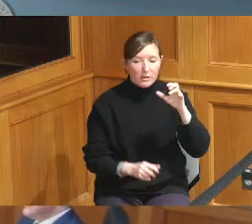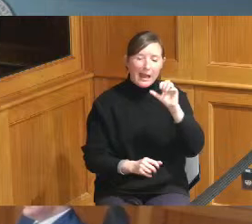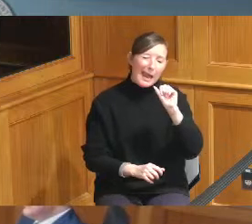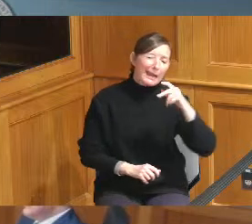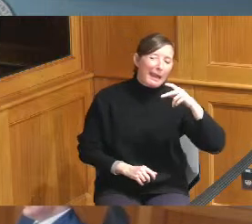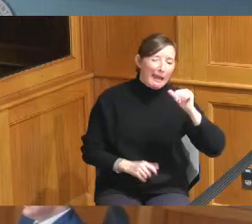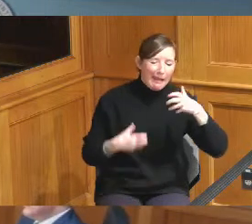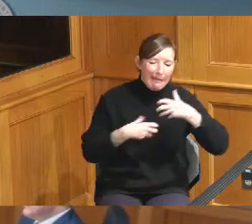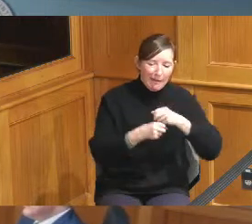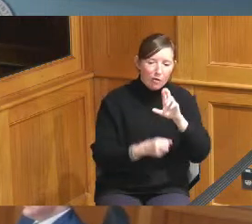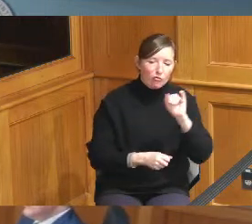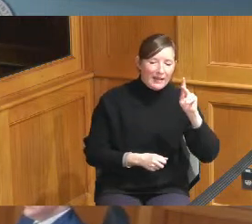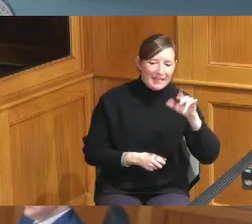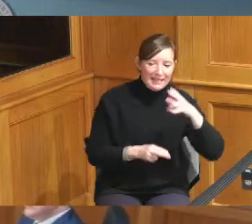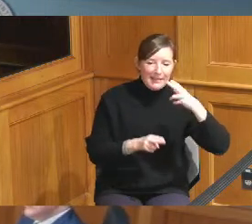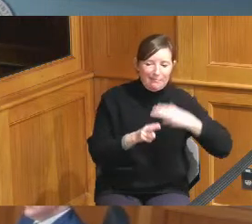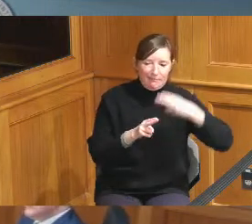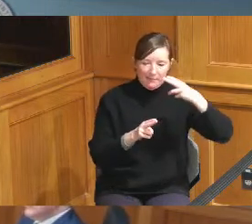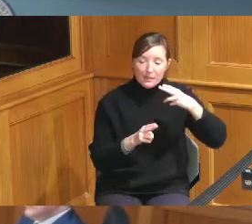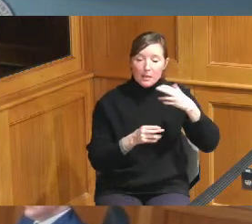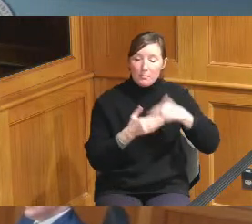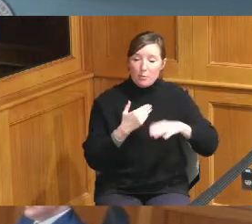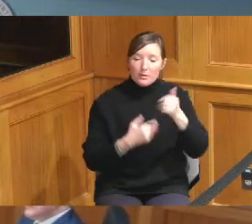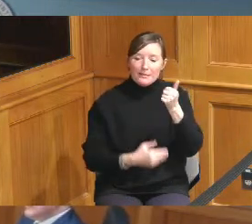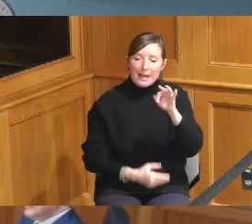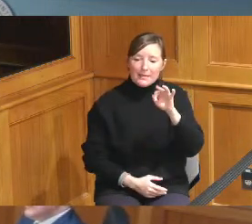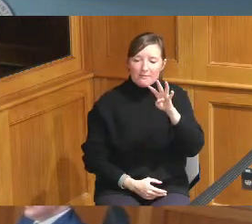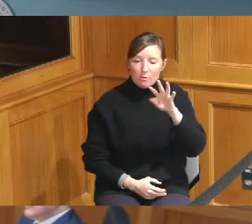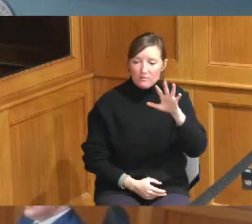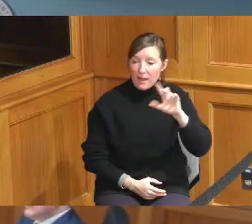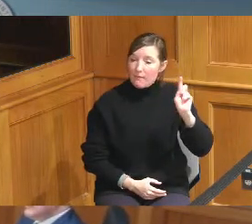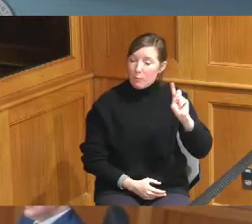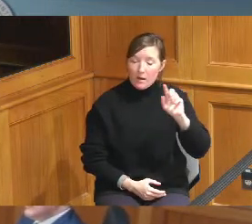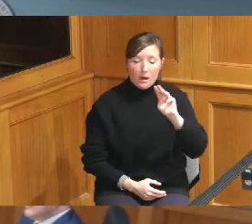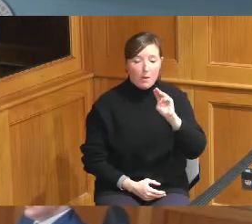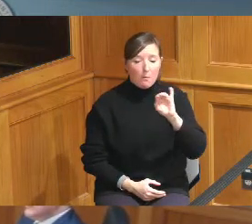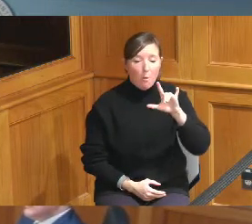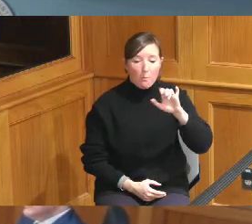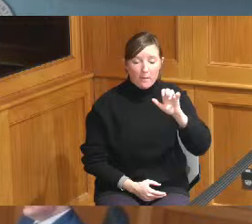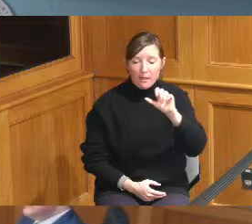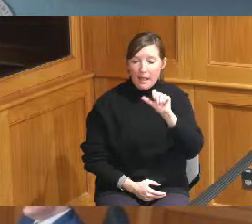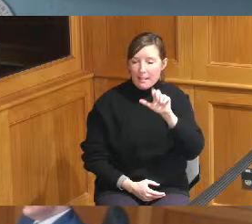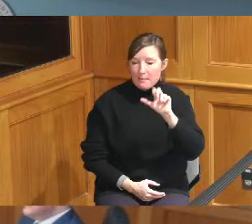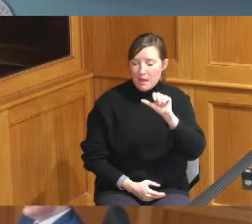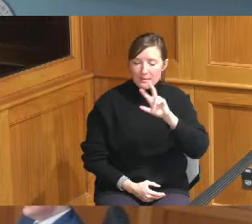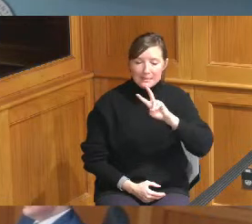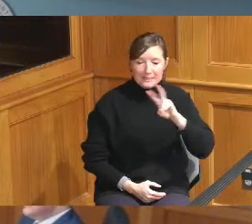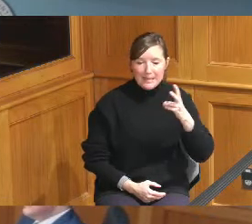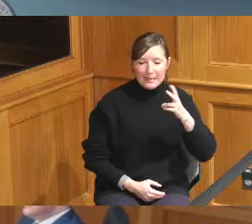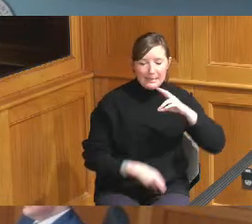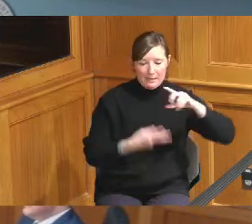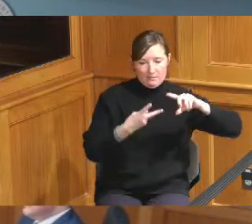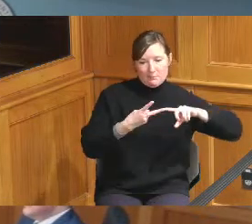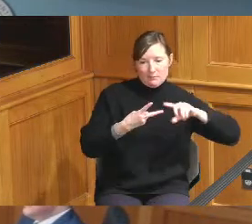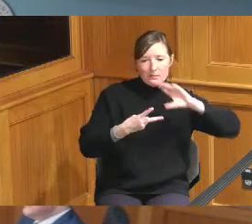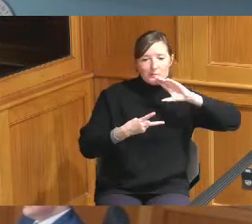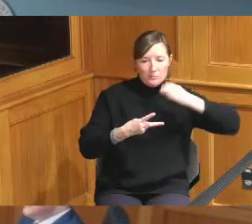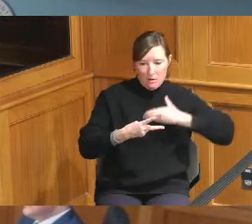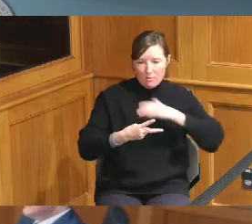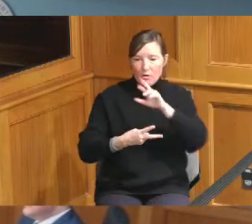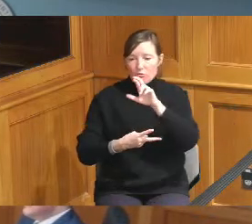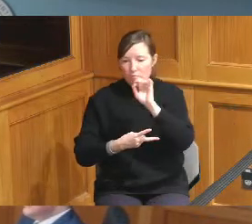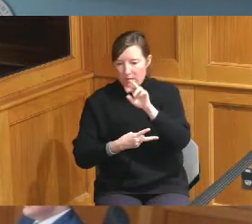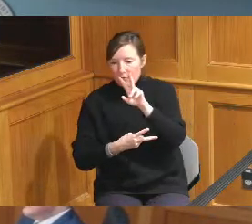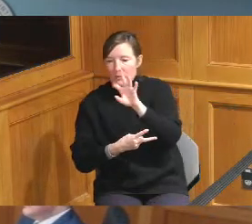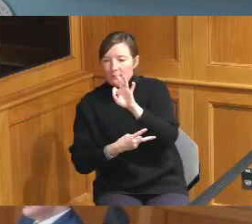7th, 1945 in Mobile, Alabama, the second daughter of Reverend Fred L. and Mrs. Ruby